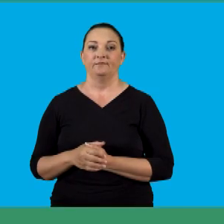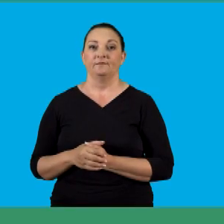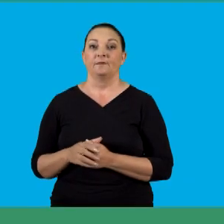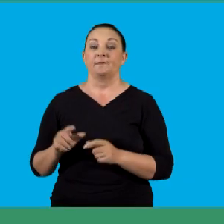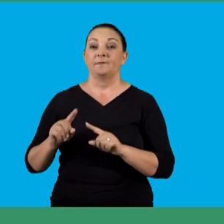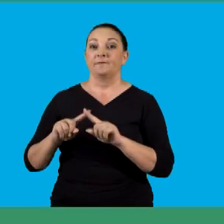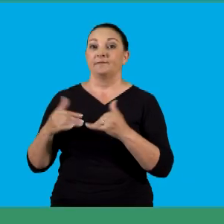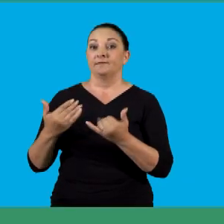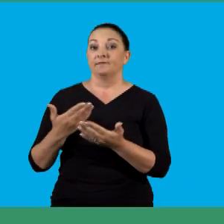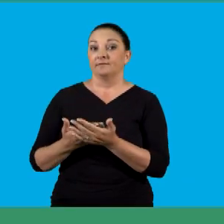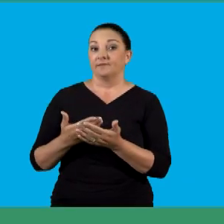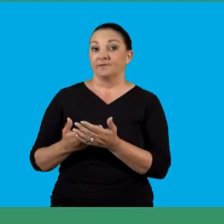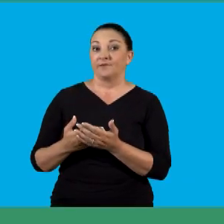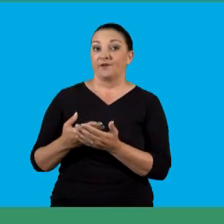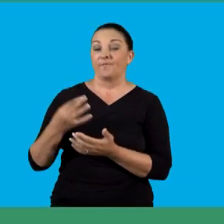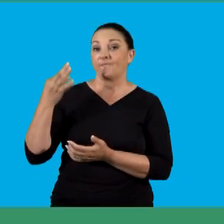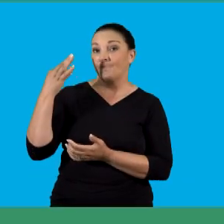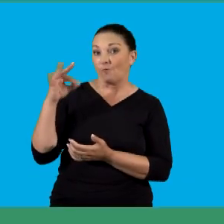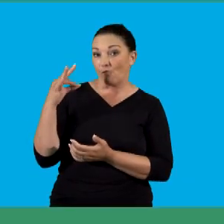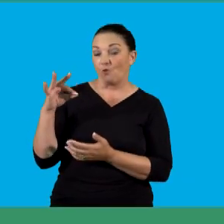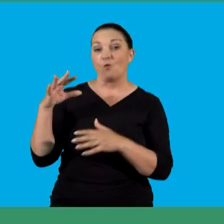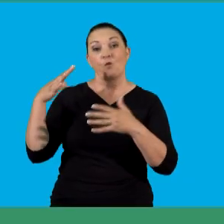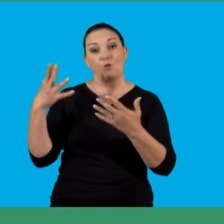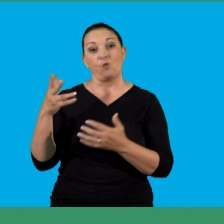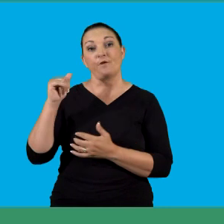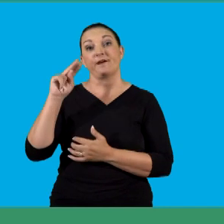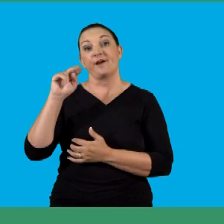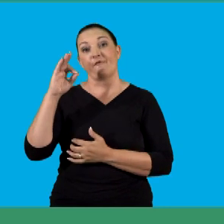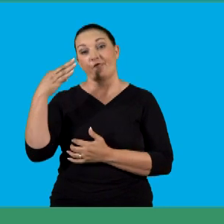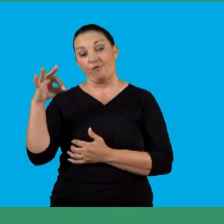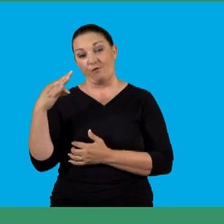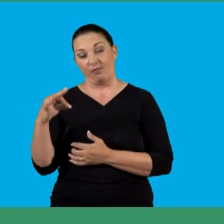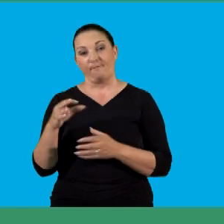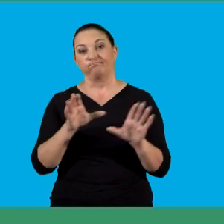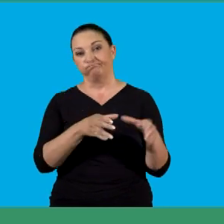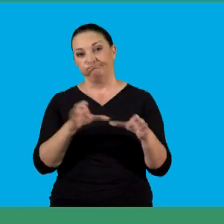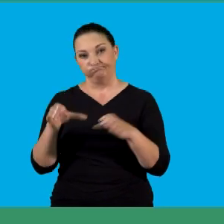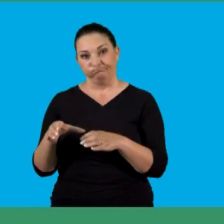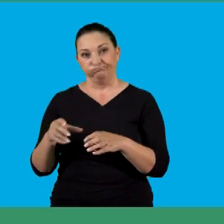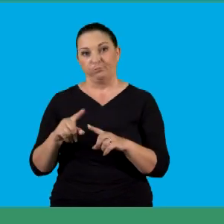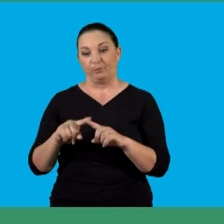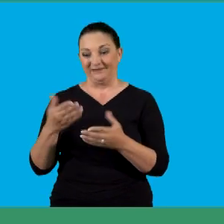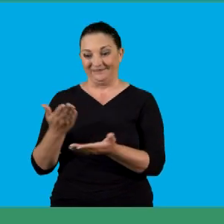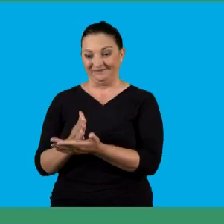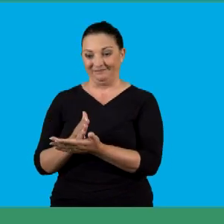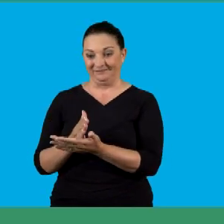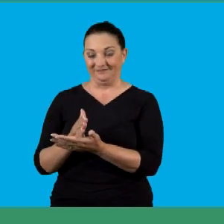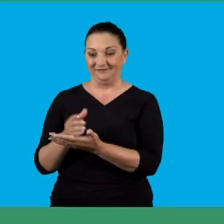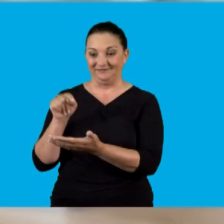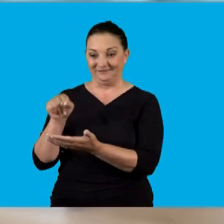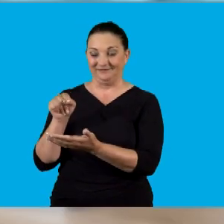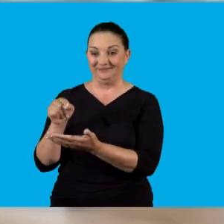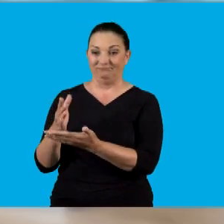of these businesses exist in the formal or informal sectors. So some of the businesses that you find in the private